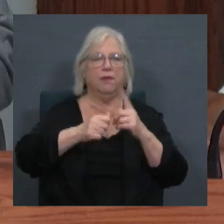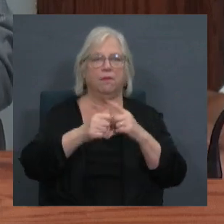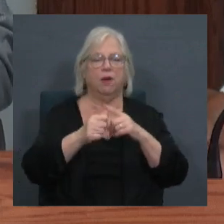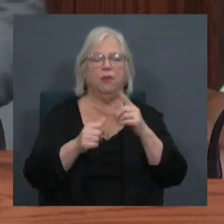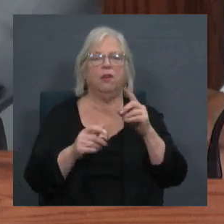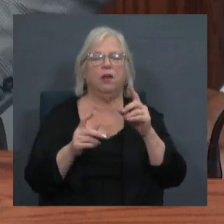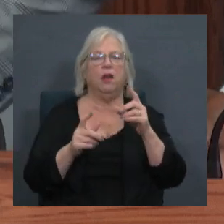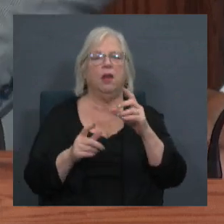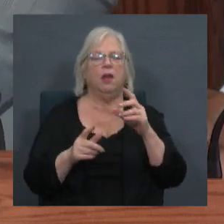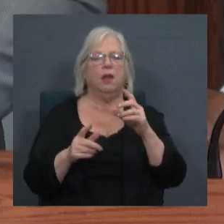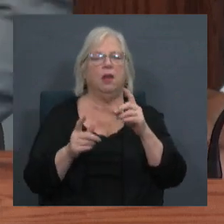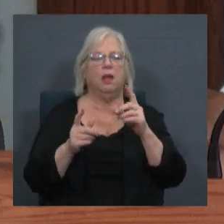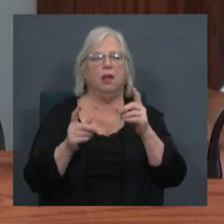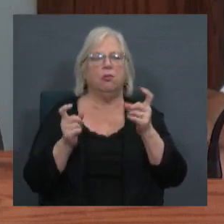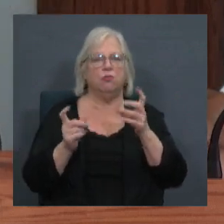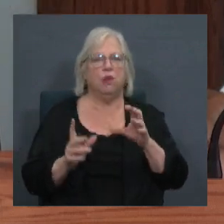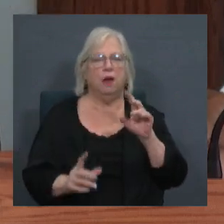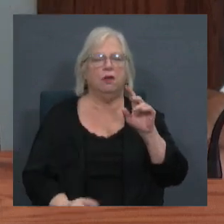Thank you,